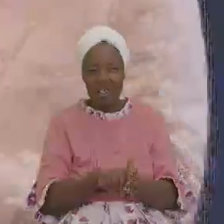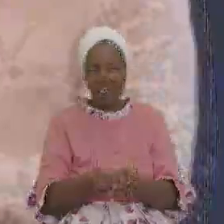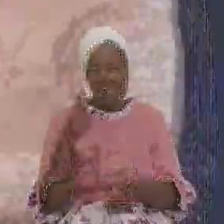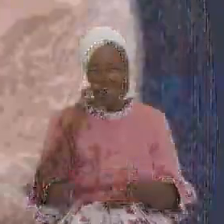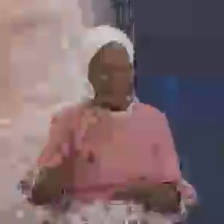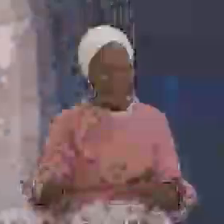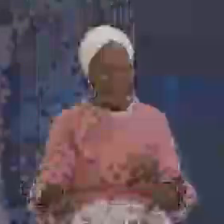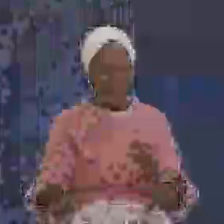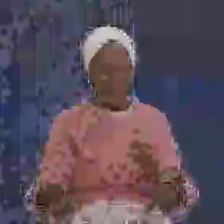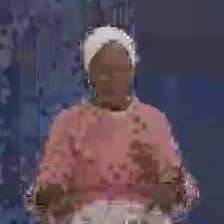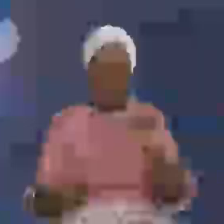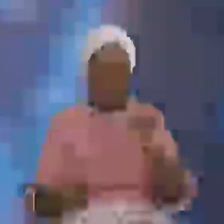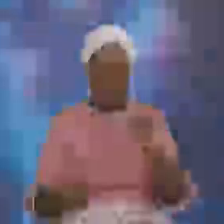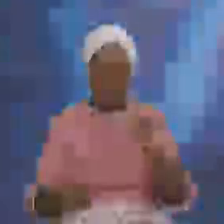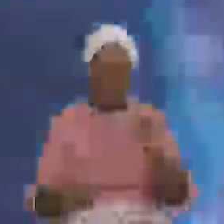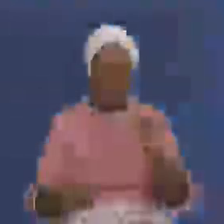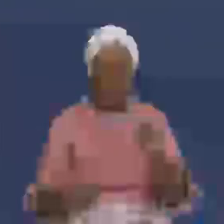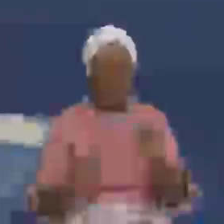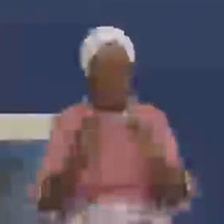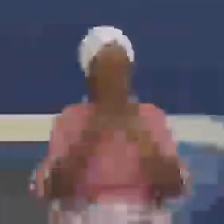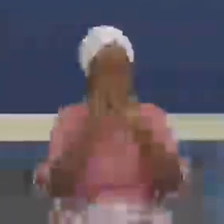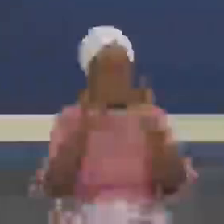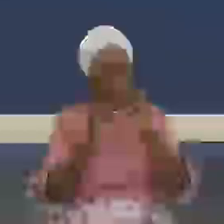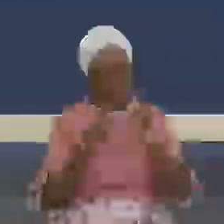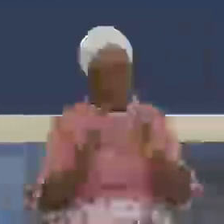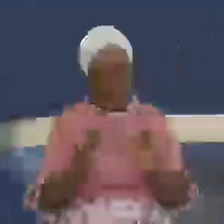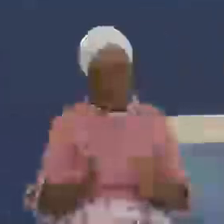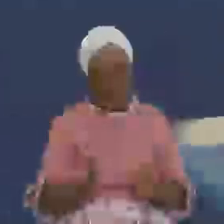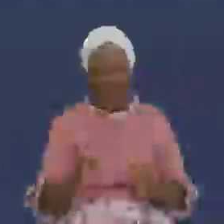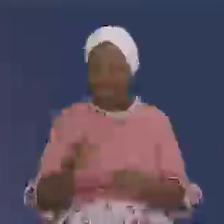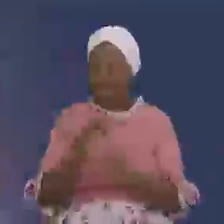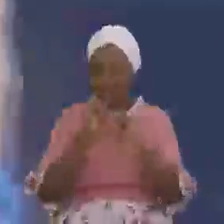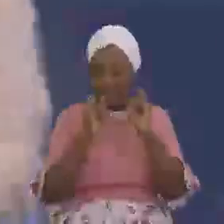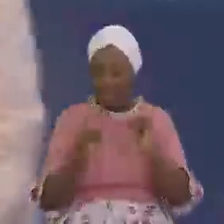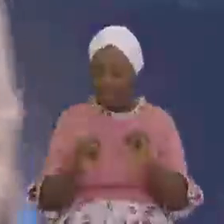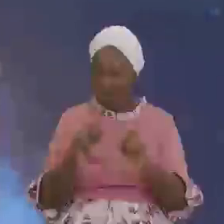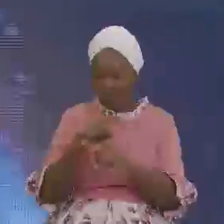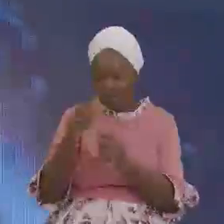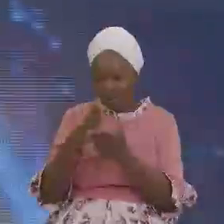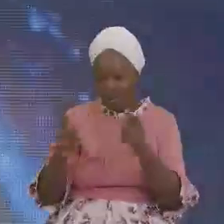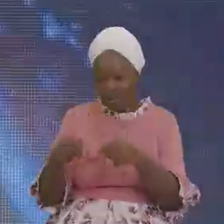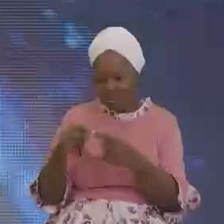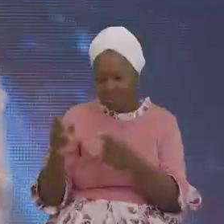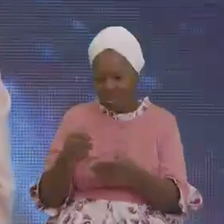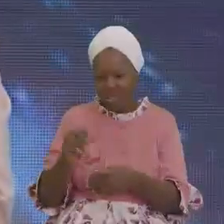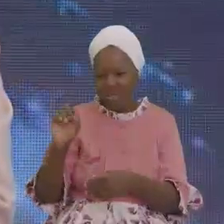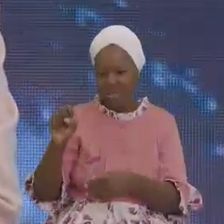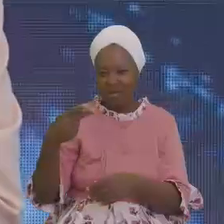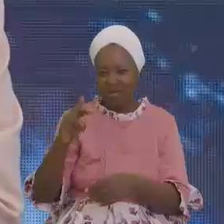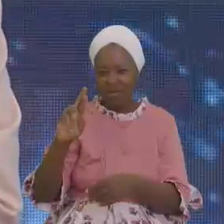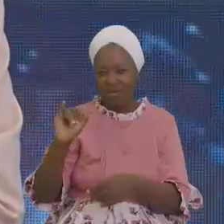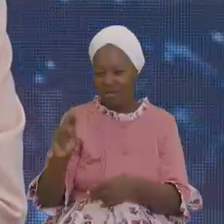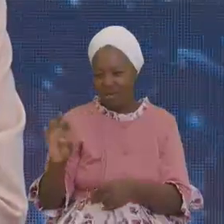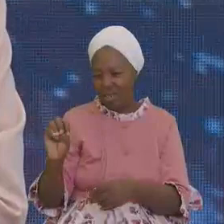idolatry. When somebody goes to a shrine, to the forest, or maybe in your home, you have a corner there,